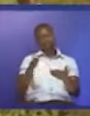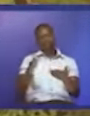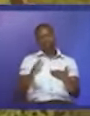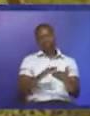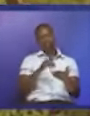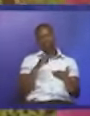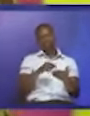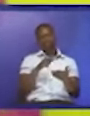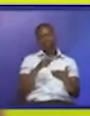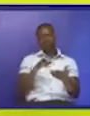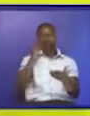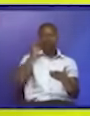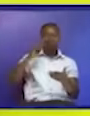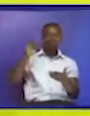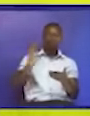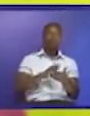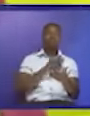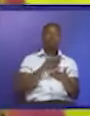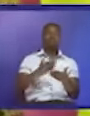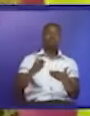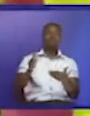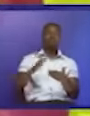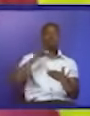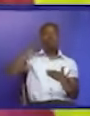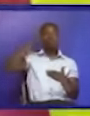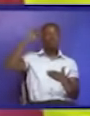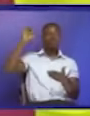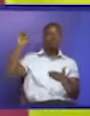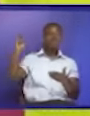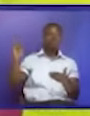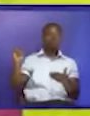we'll be singing forever.